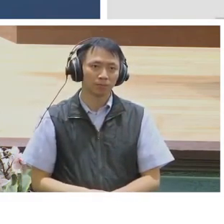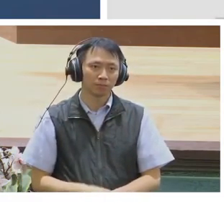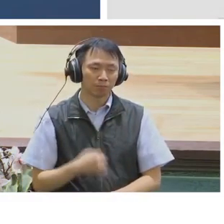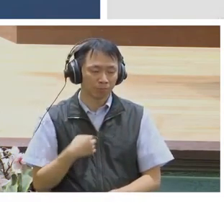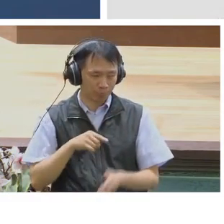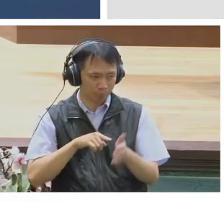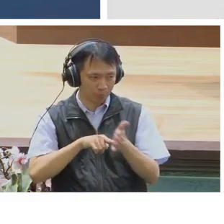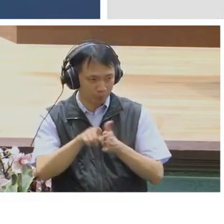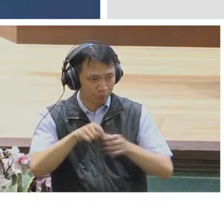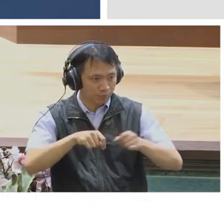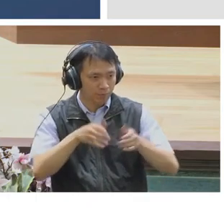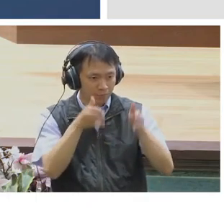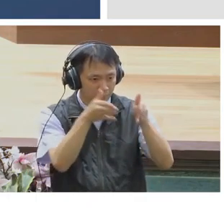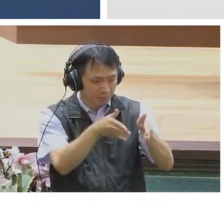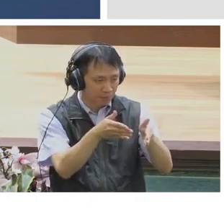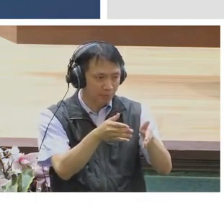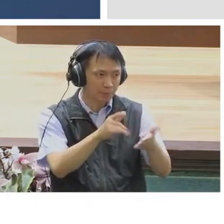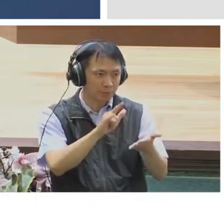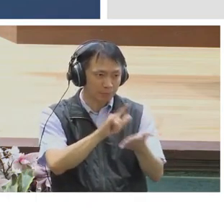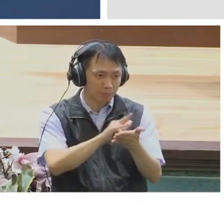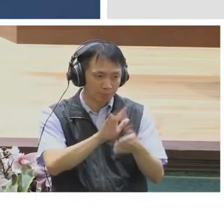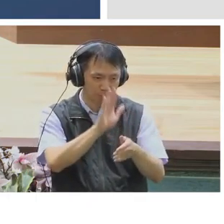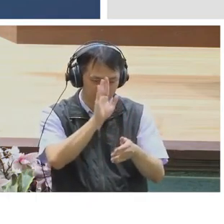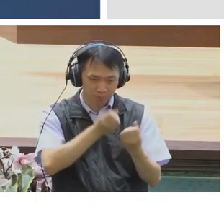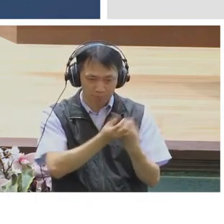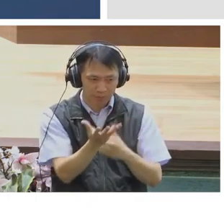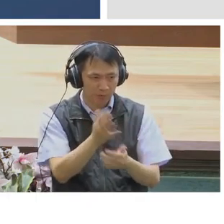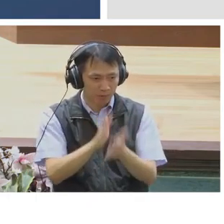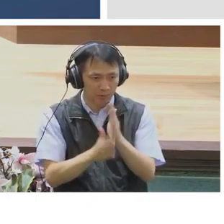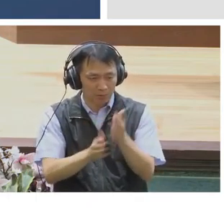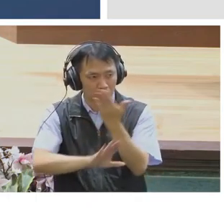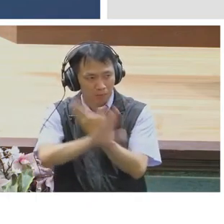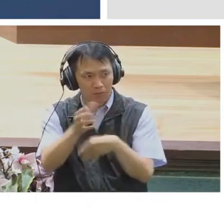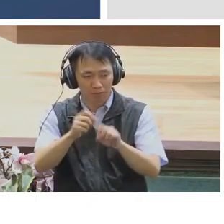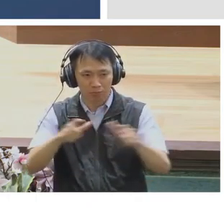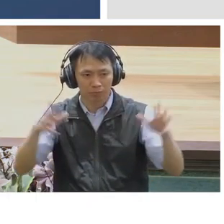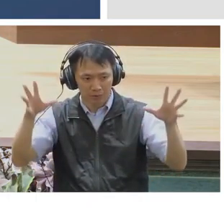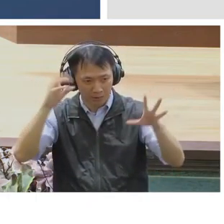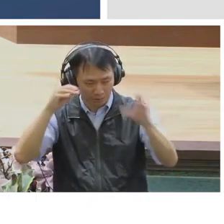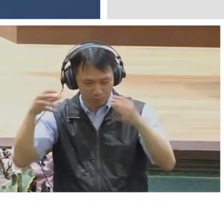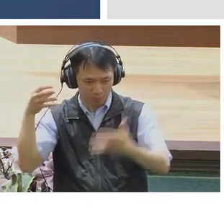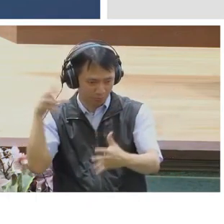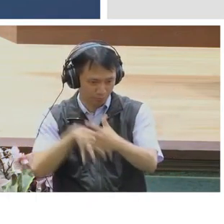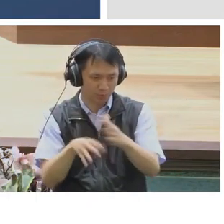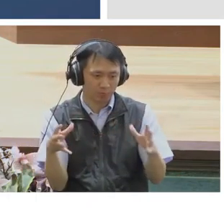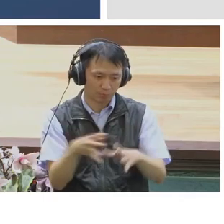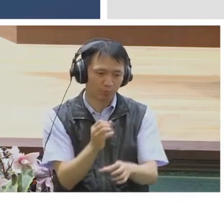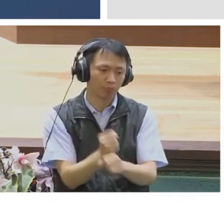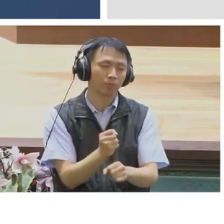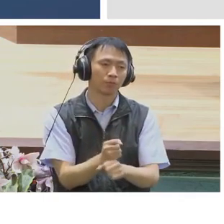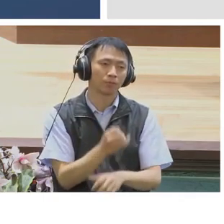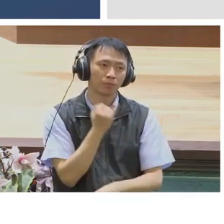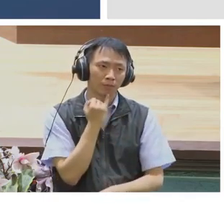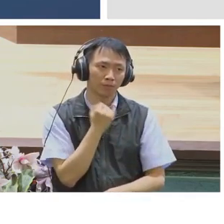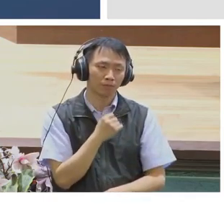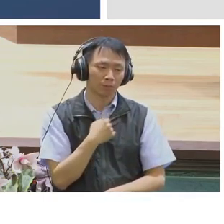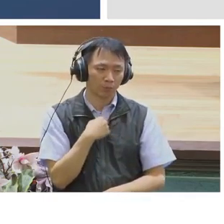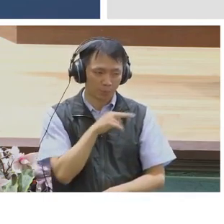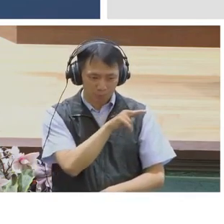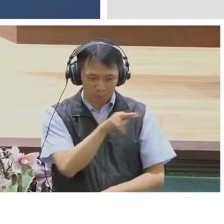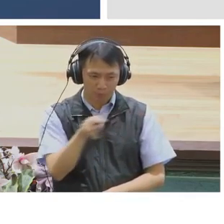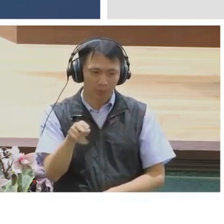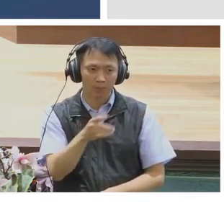COVID, but lots of different data set layers. We're looking more and more at breaking down territories because we found, for example, Germany did